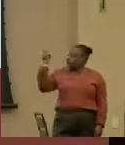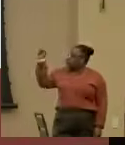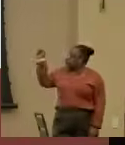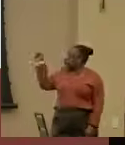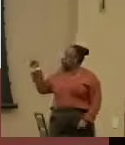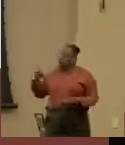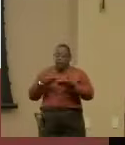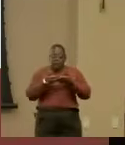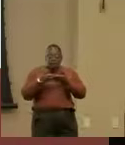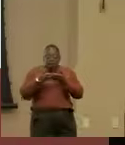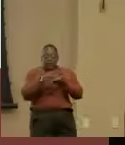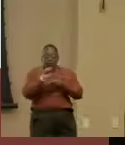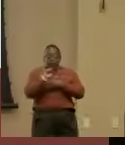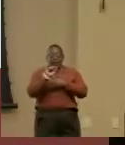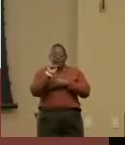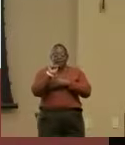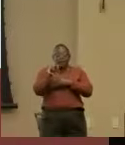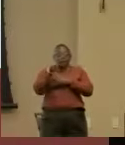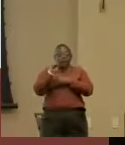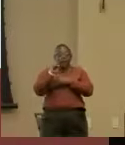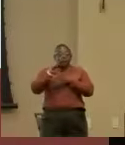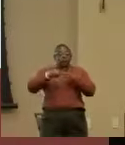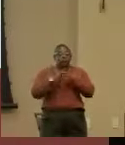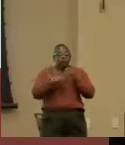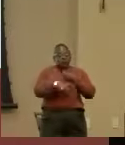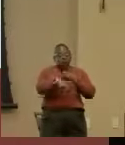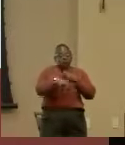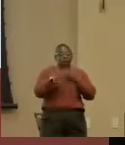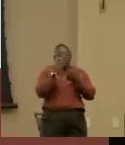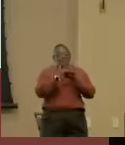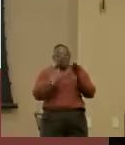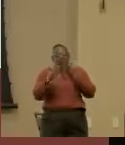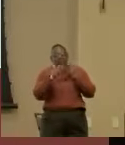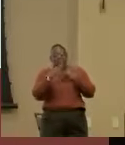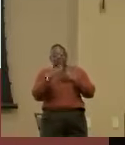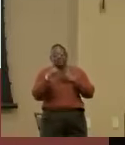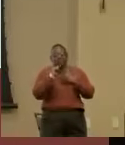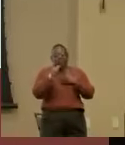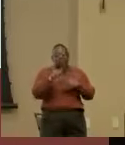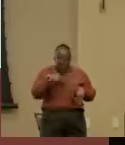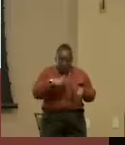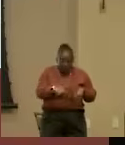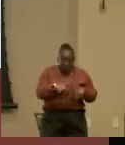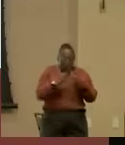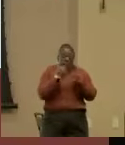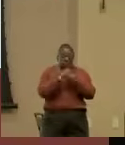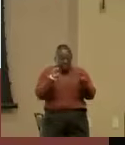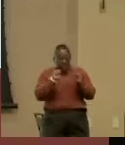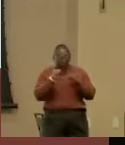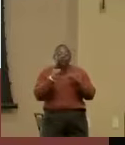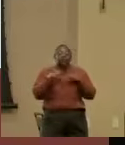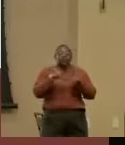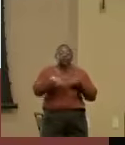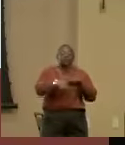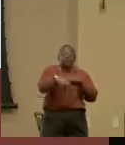baby aspirin, which we also start during pregnancy. Some patients will take this outside of pregnancy too, but these are considered super safe in pregnancy